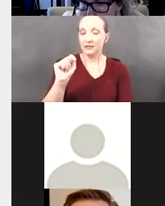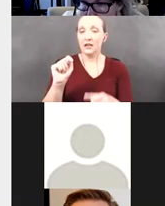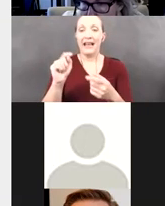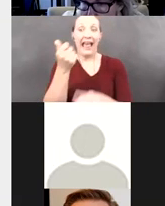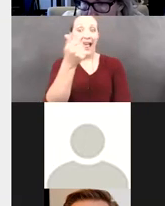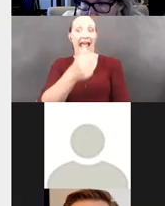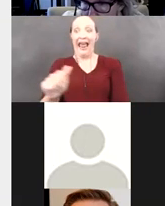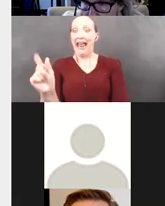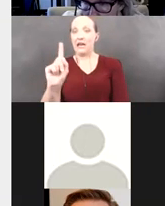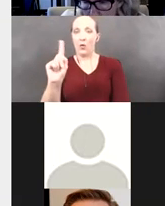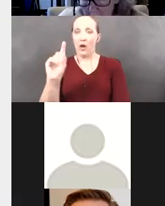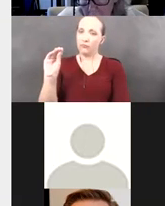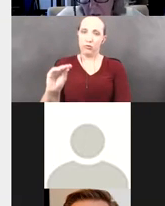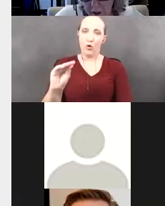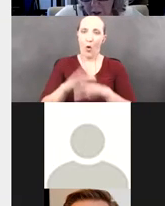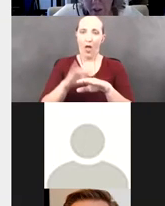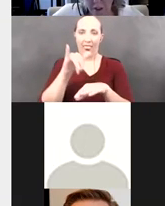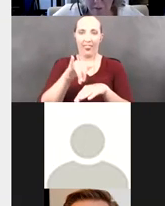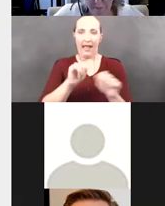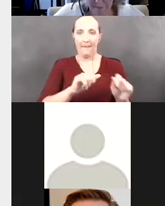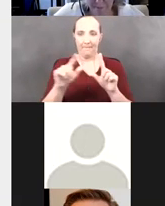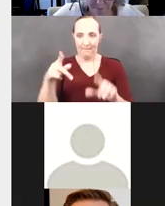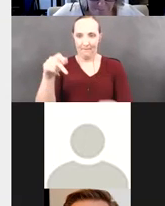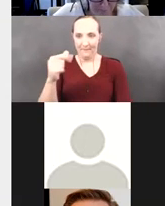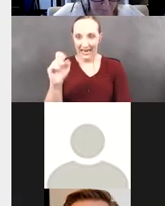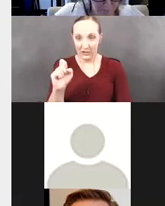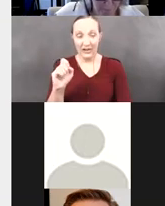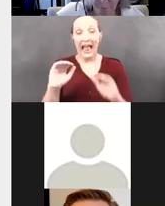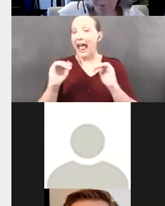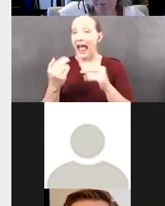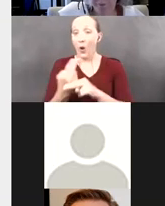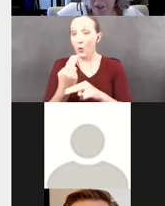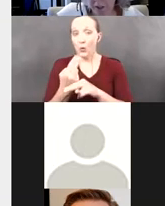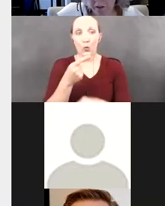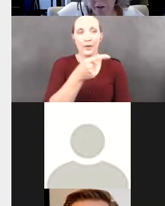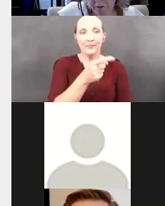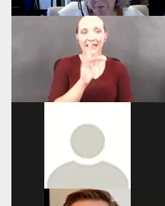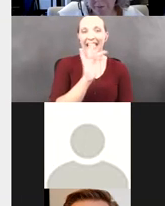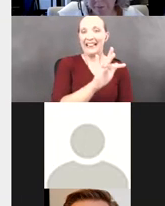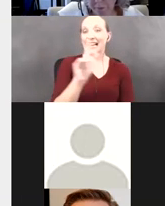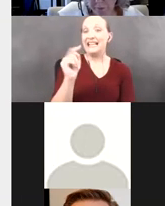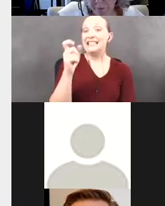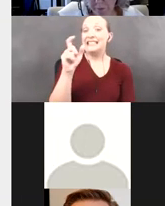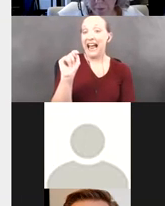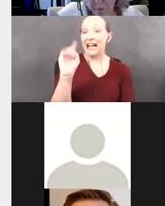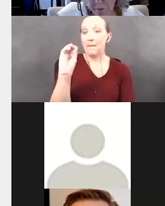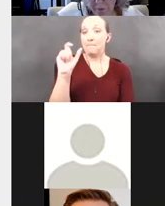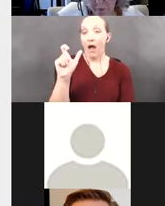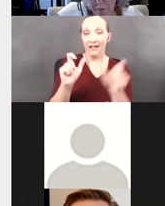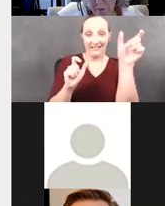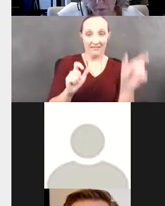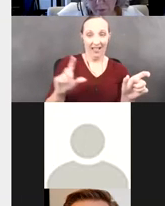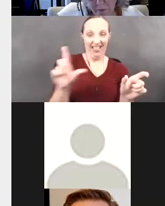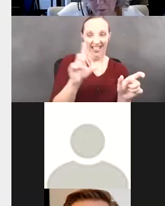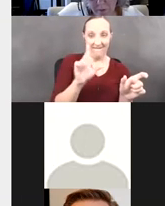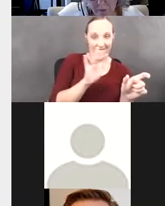workbook permite a su page. hijo añadir In order to texto en use cualquier the parte text de la box tool, página. Para click on utilizar esa text herramienta box text on box the tiene que hacerle left-hand clic. side of the Text box